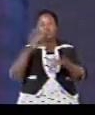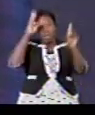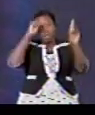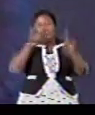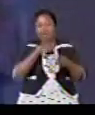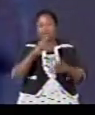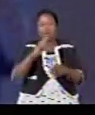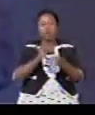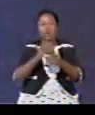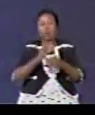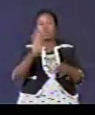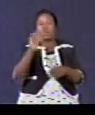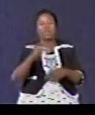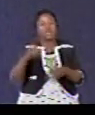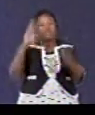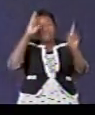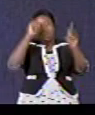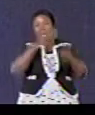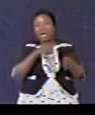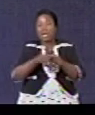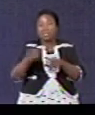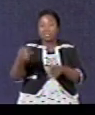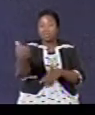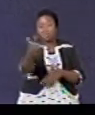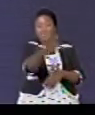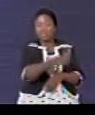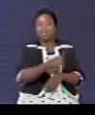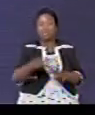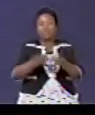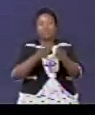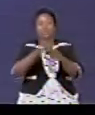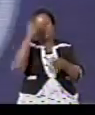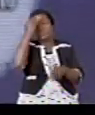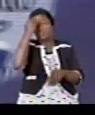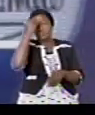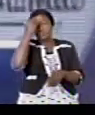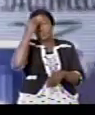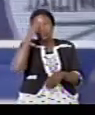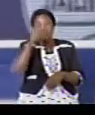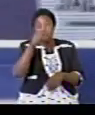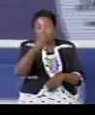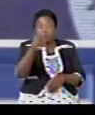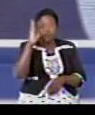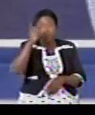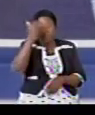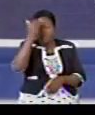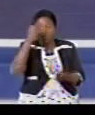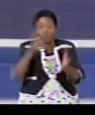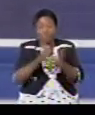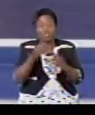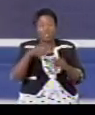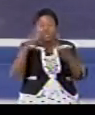him, as ye yourselves also know. You will know it experientially